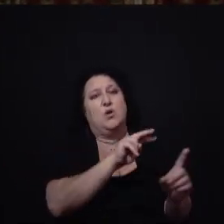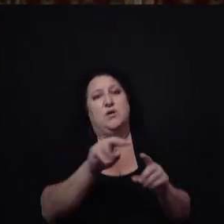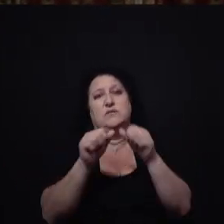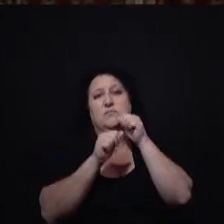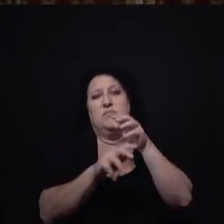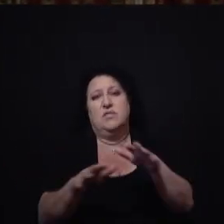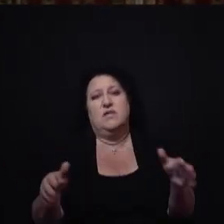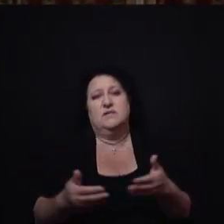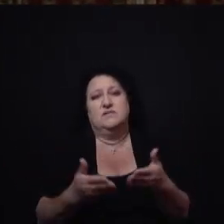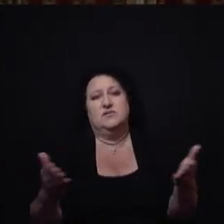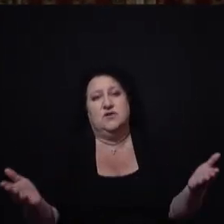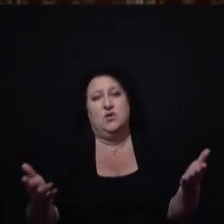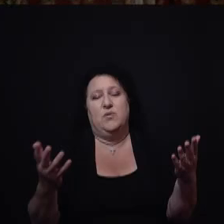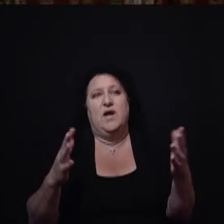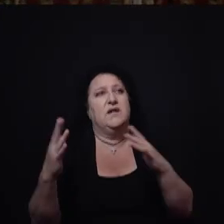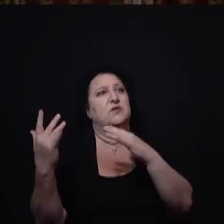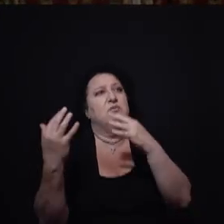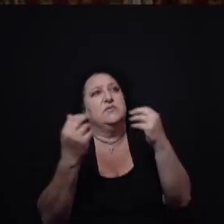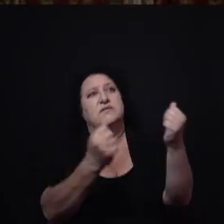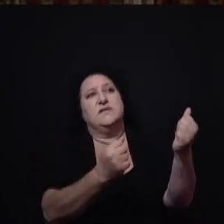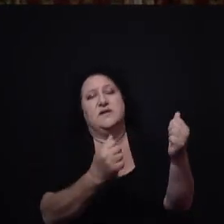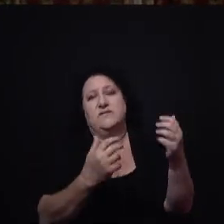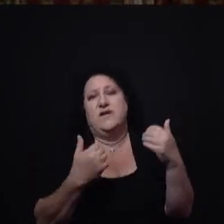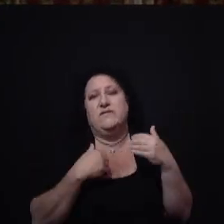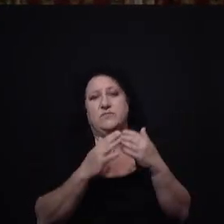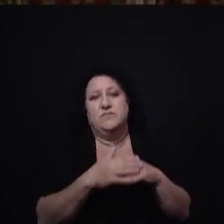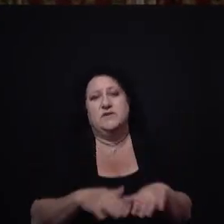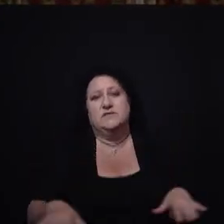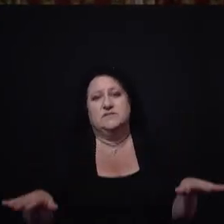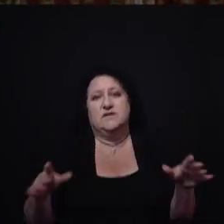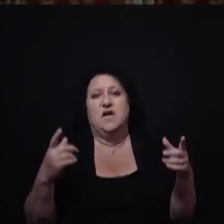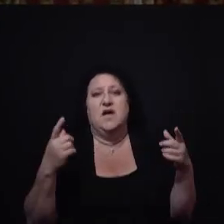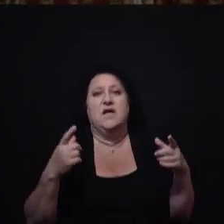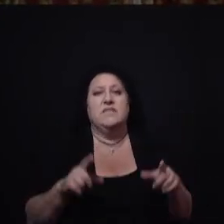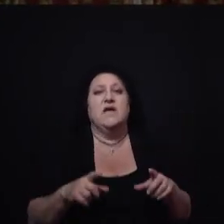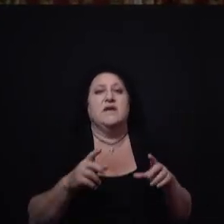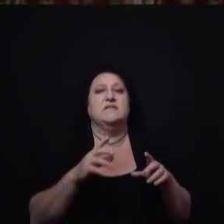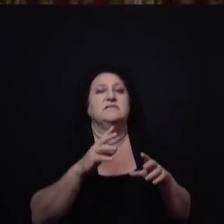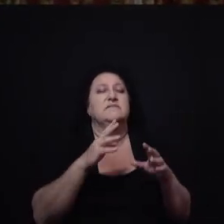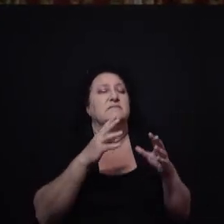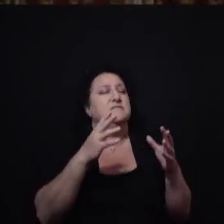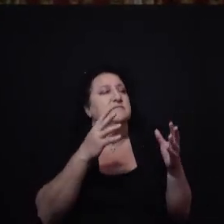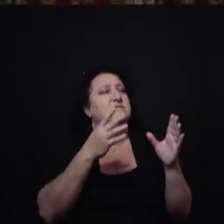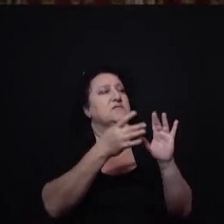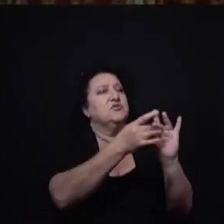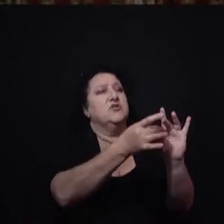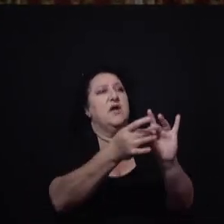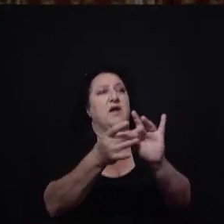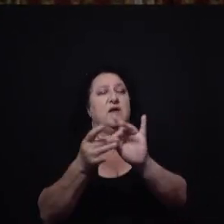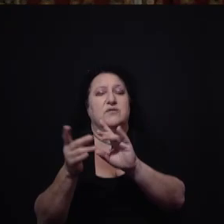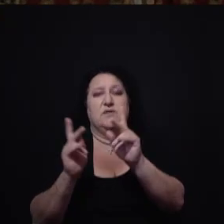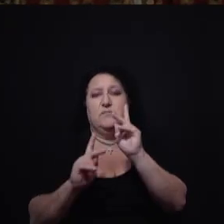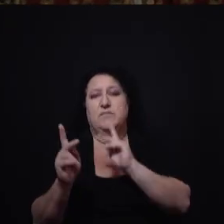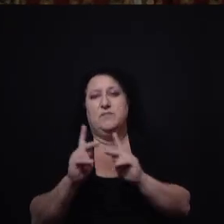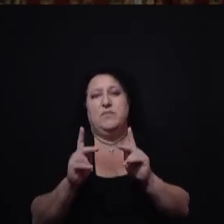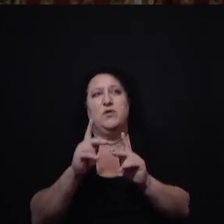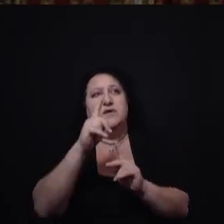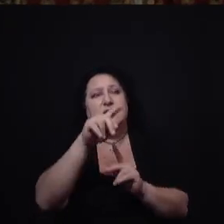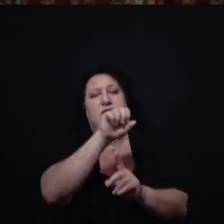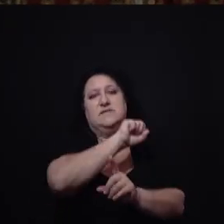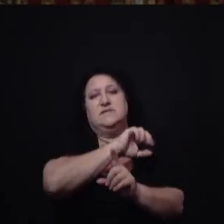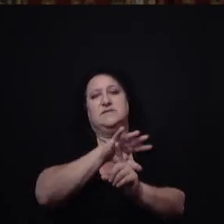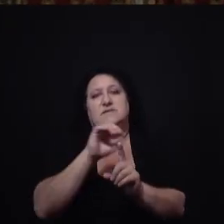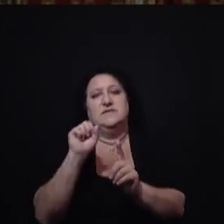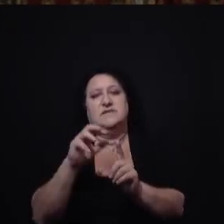place to share it with those to whom he may send you now. In the name of the Father and the Son and the